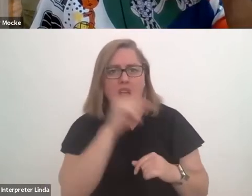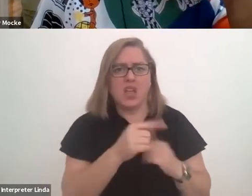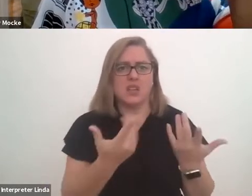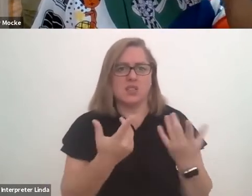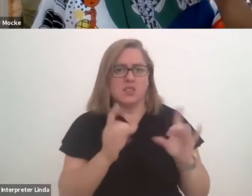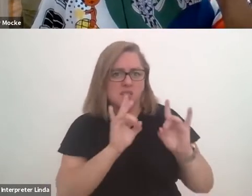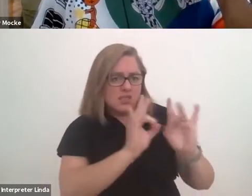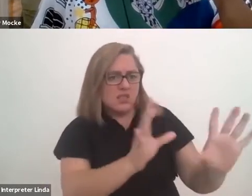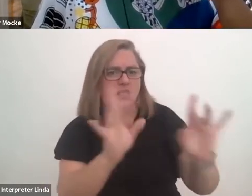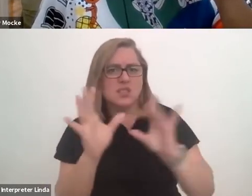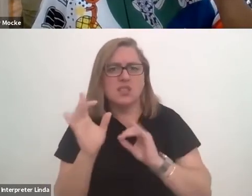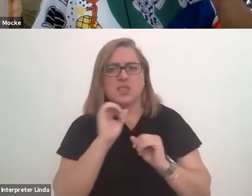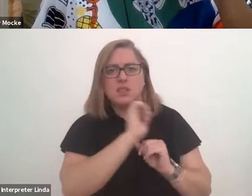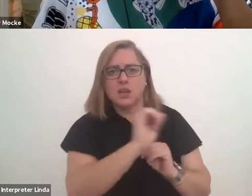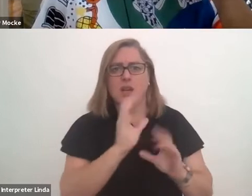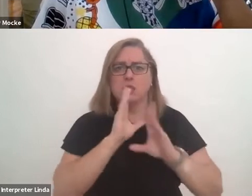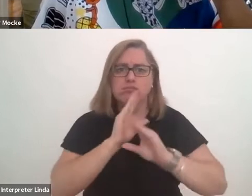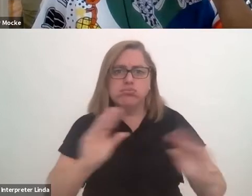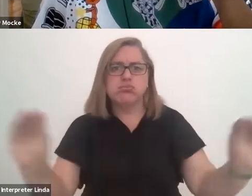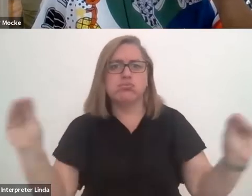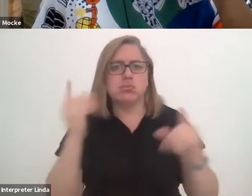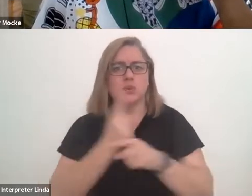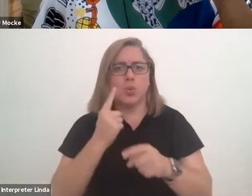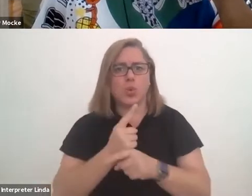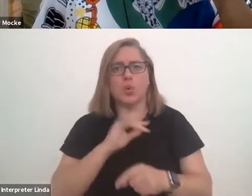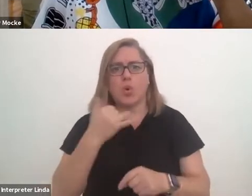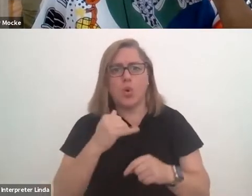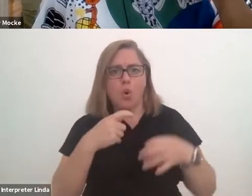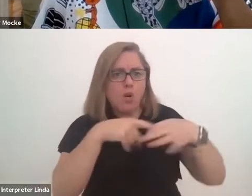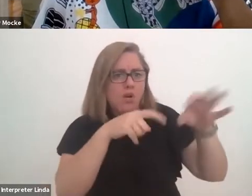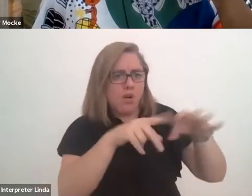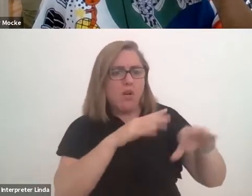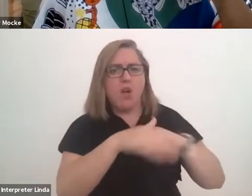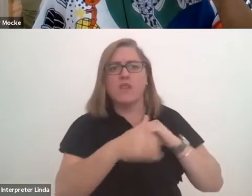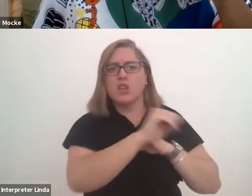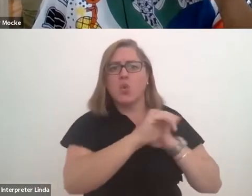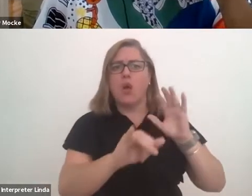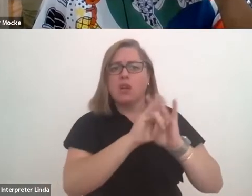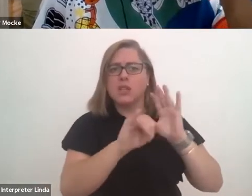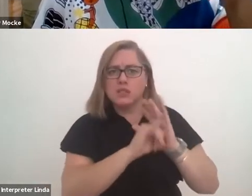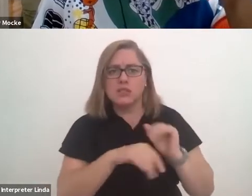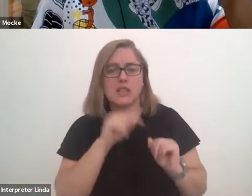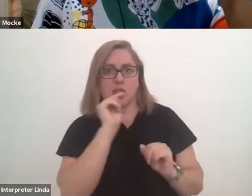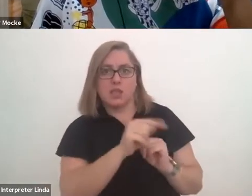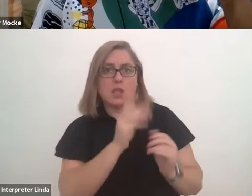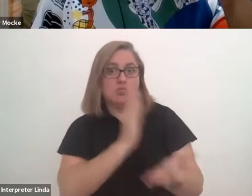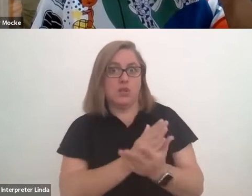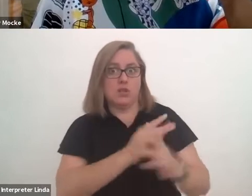and spreading rumours, or, you know, questioning your identity and doing it in just